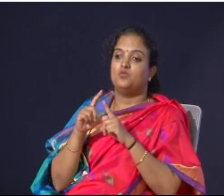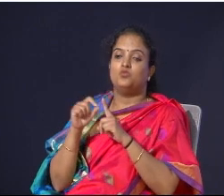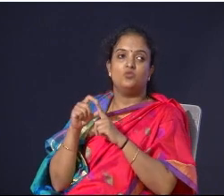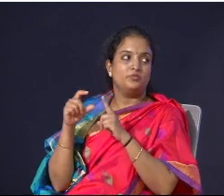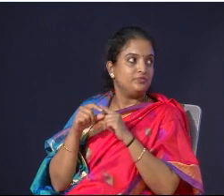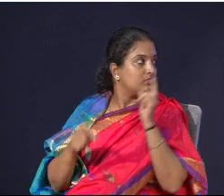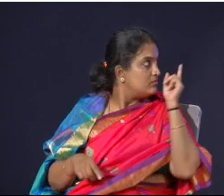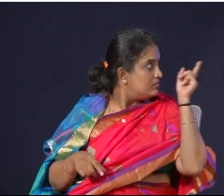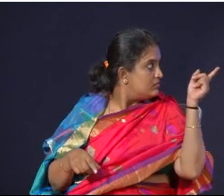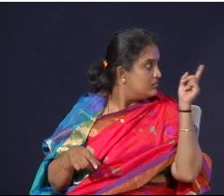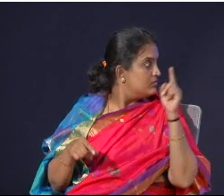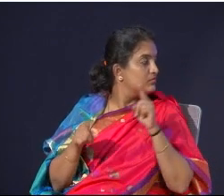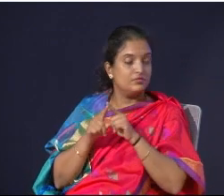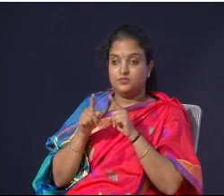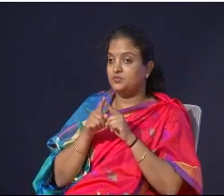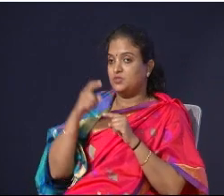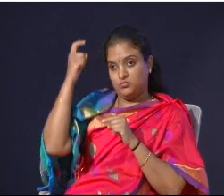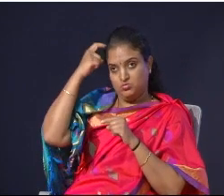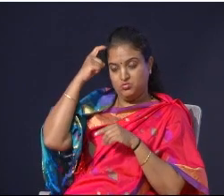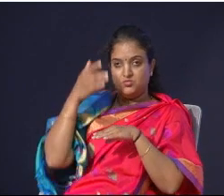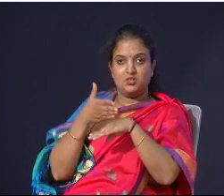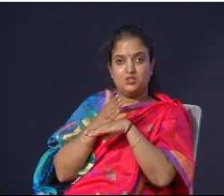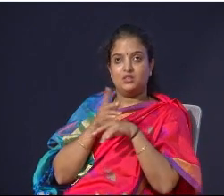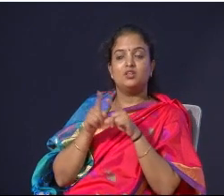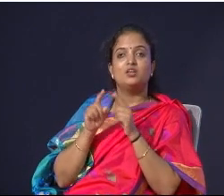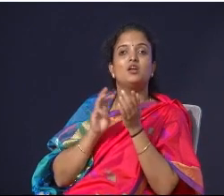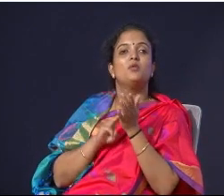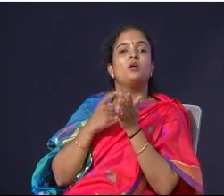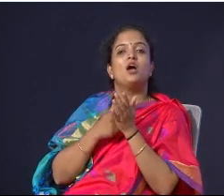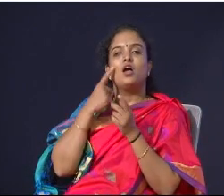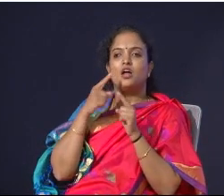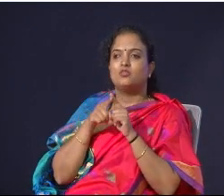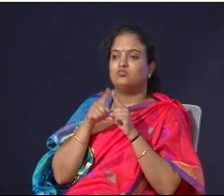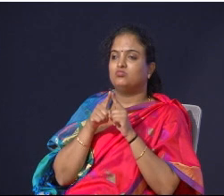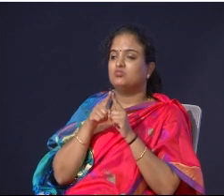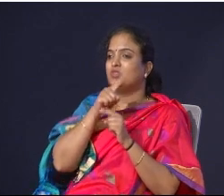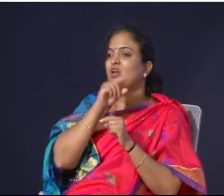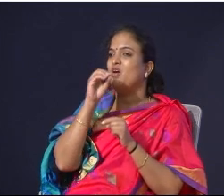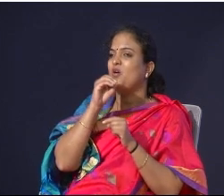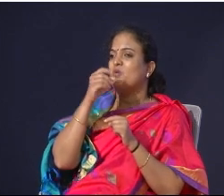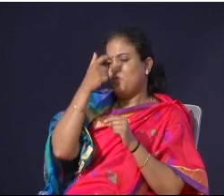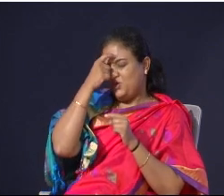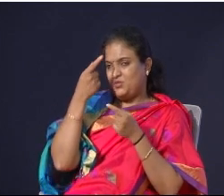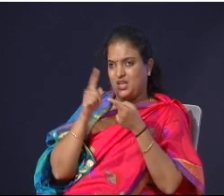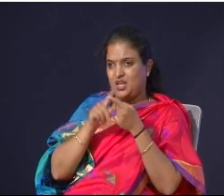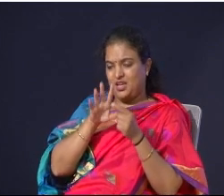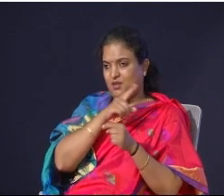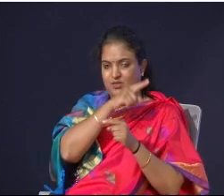is a child. He had brain injury and MRI showed bilateral symmetrical occipital cortex